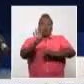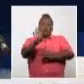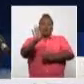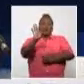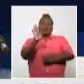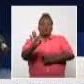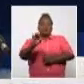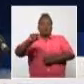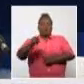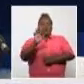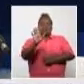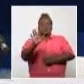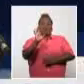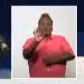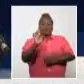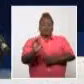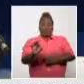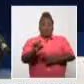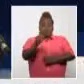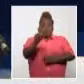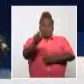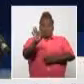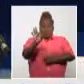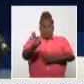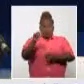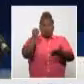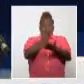Nonetheless, in the cumulative total,